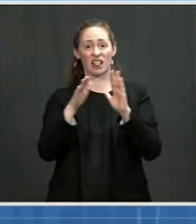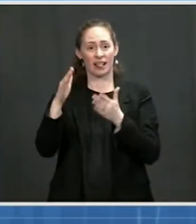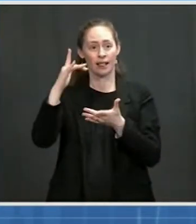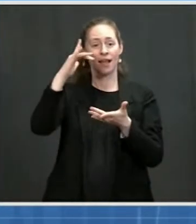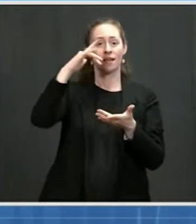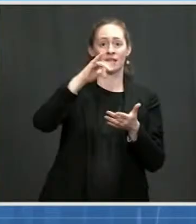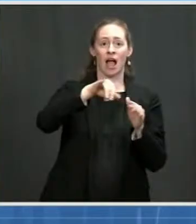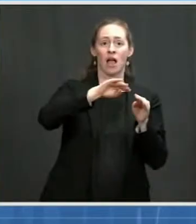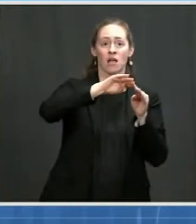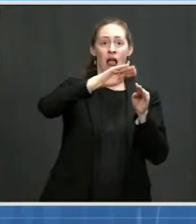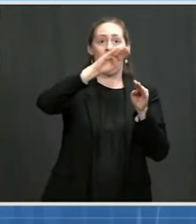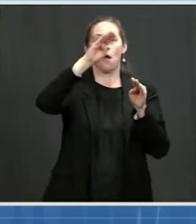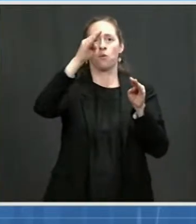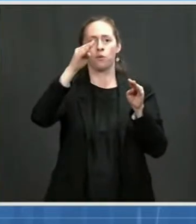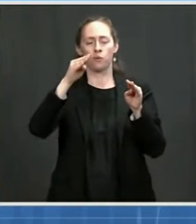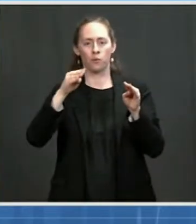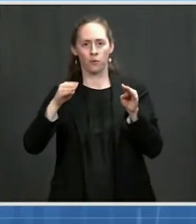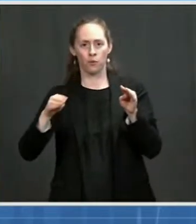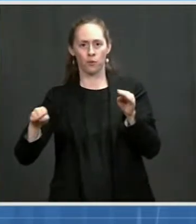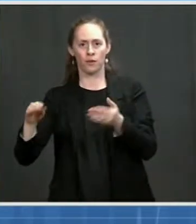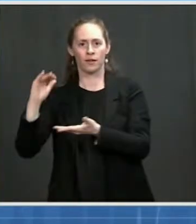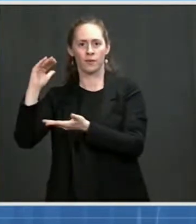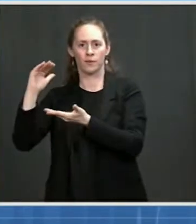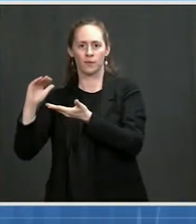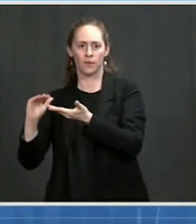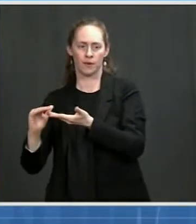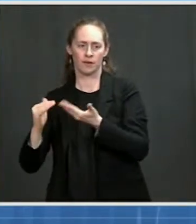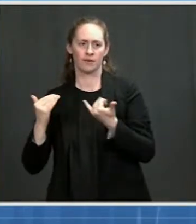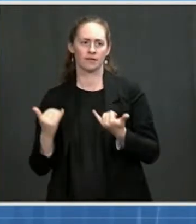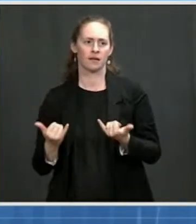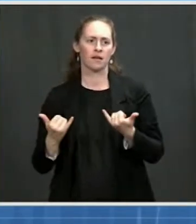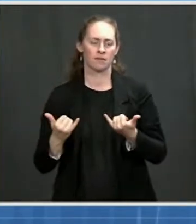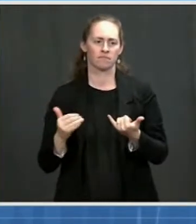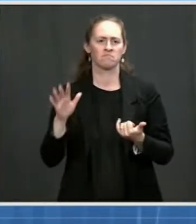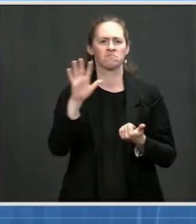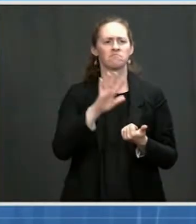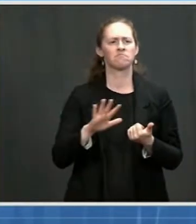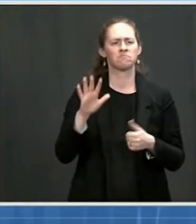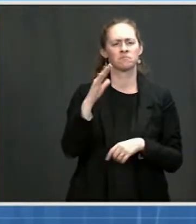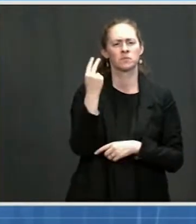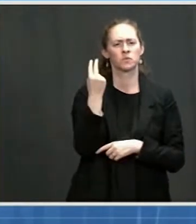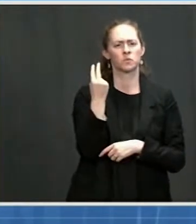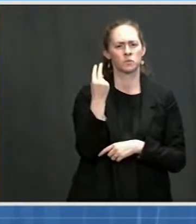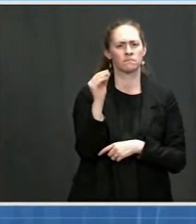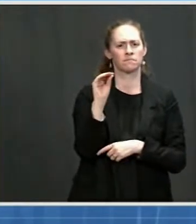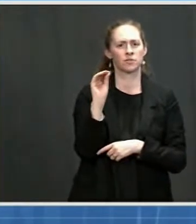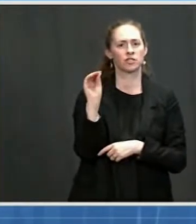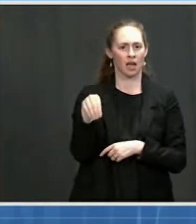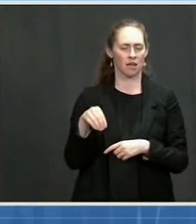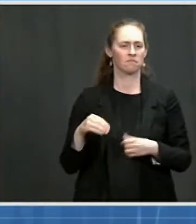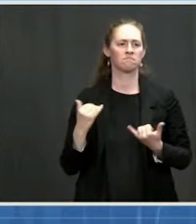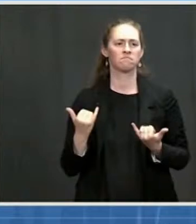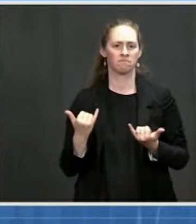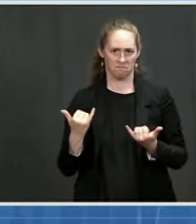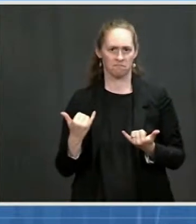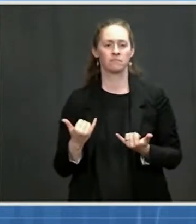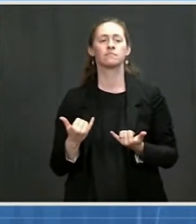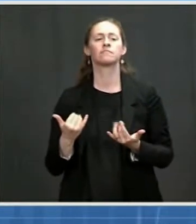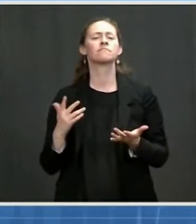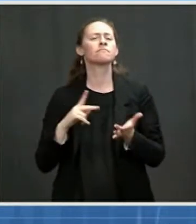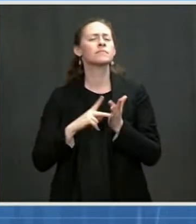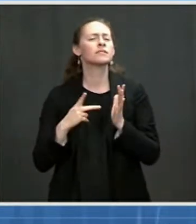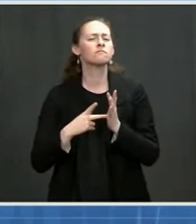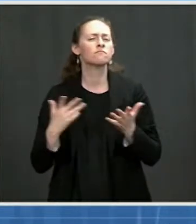of about a year, such that we're down to around 2% or so. This is due not only to being able to take care of people better